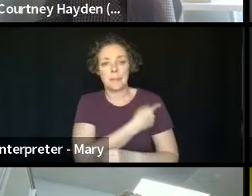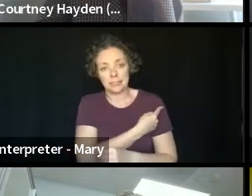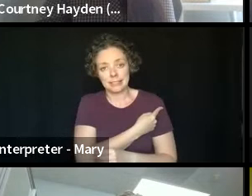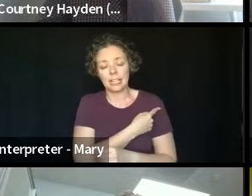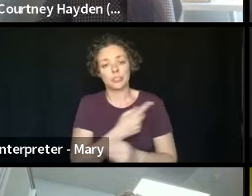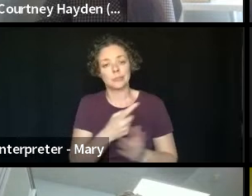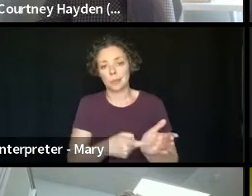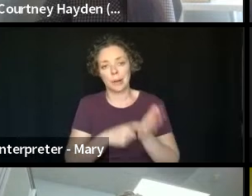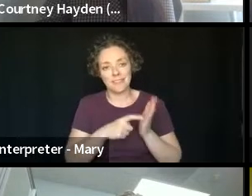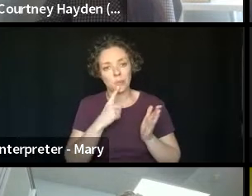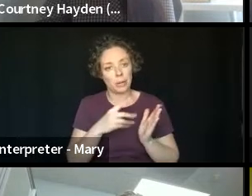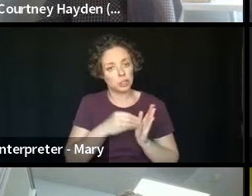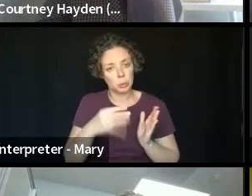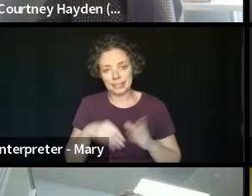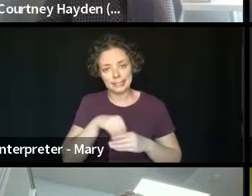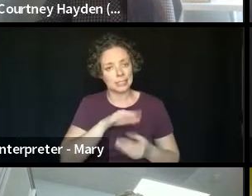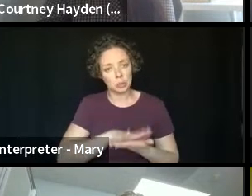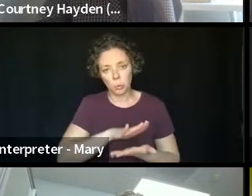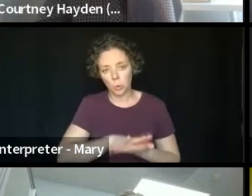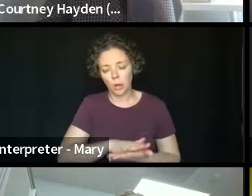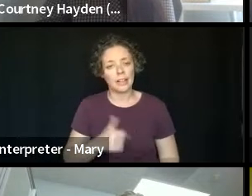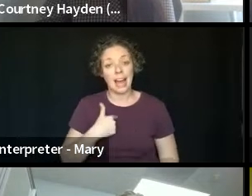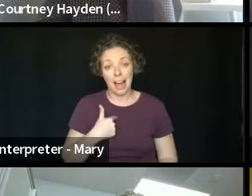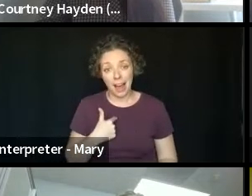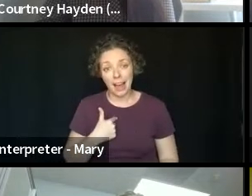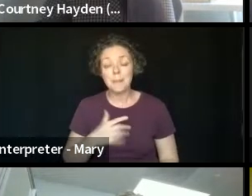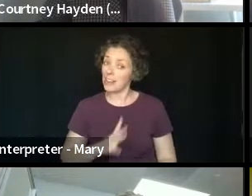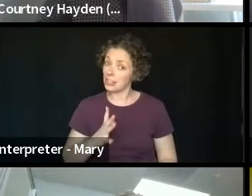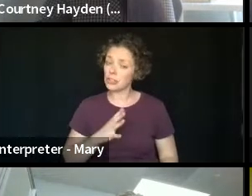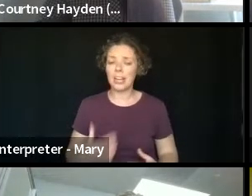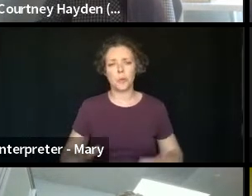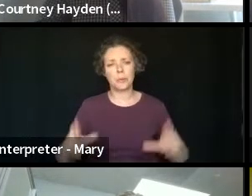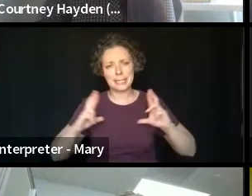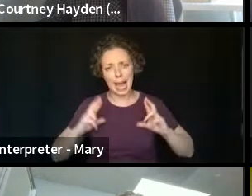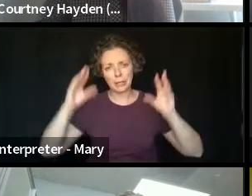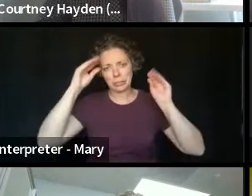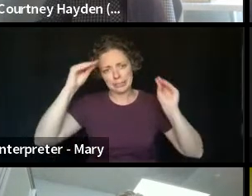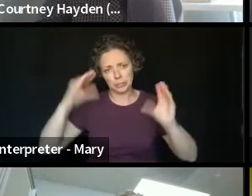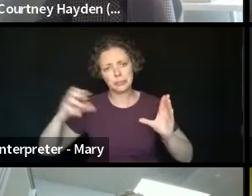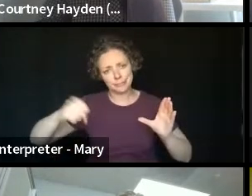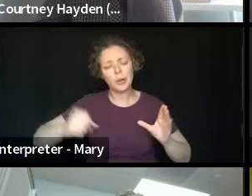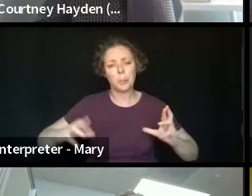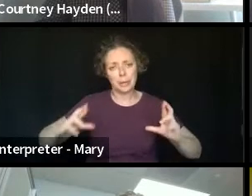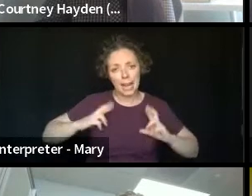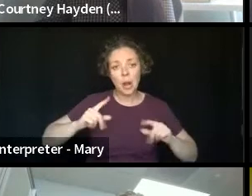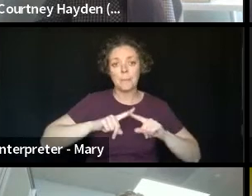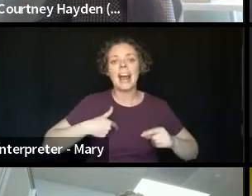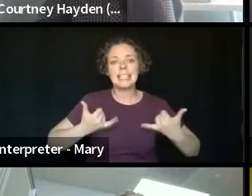I am officially a retired teacher, but I still love my kids.